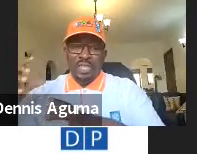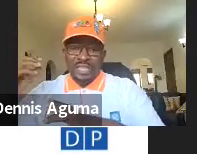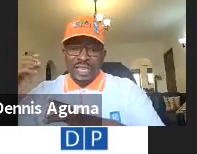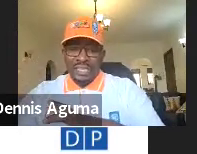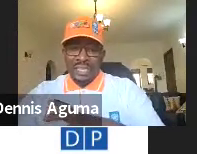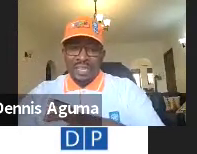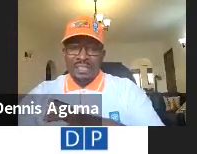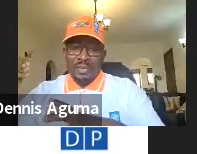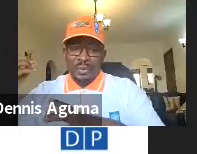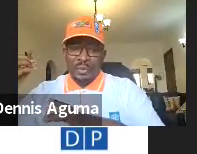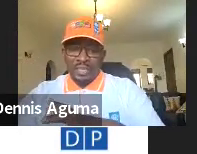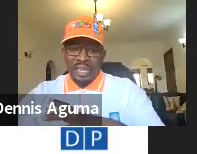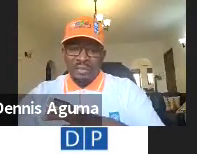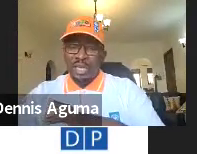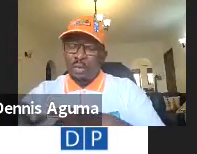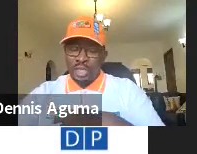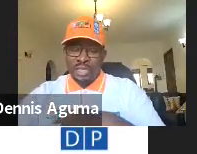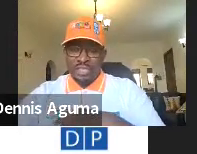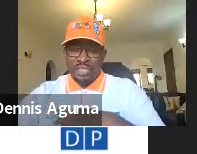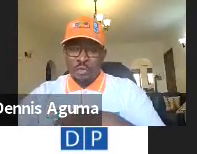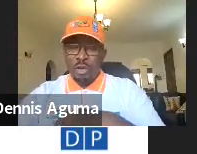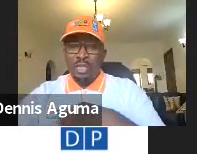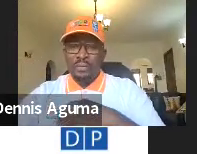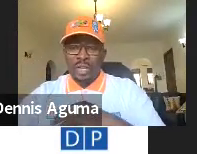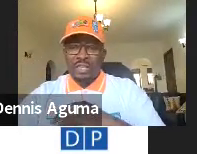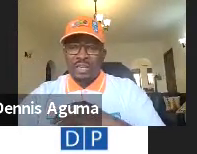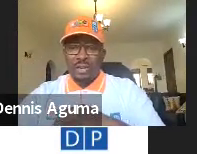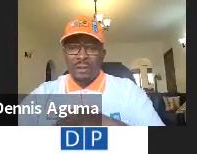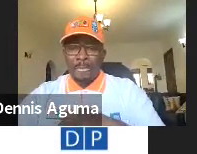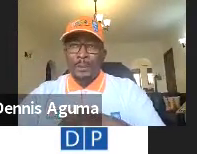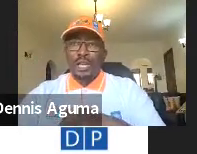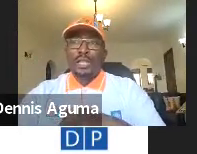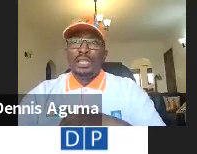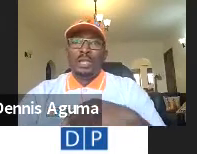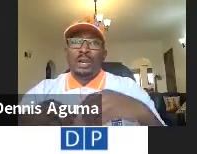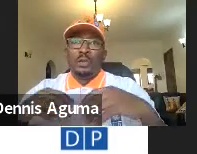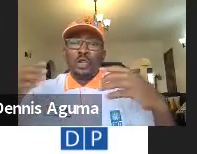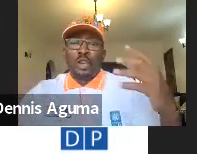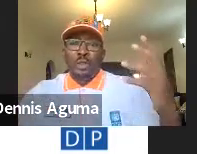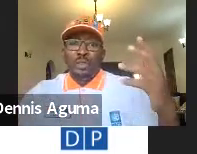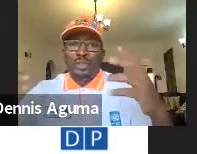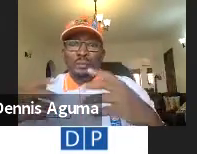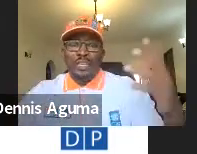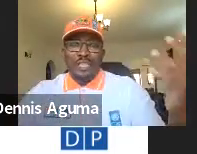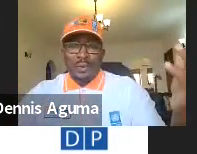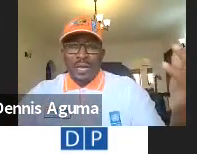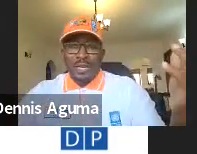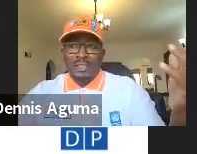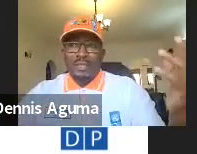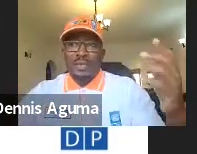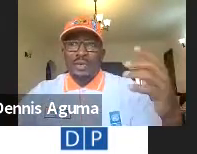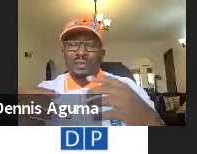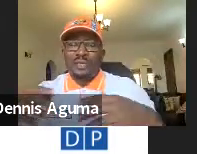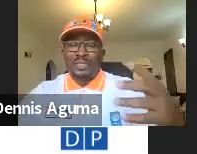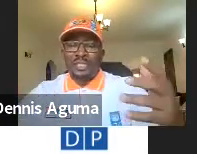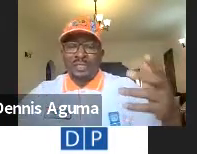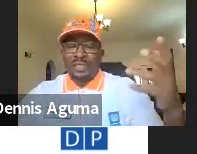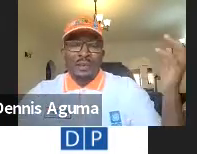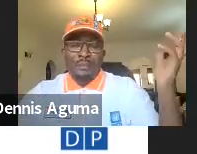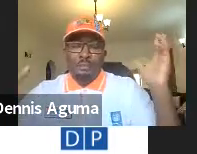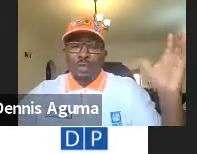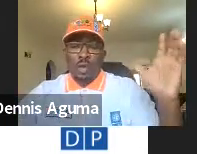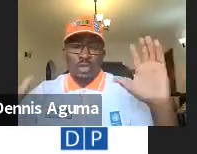of generating ideas, developing them, and communicating them. We're really focusing on, we're not talking about business plans or